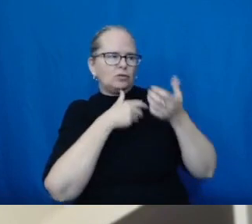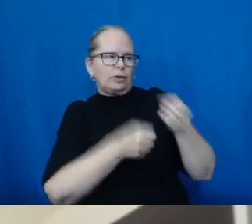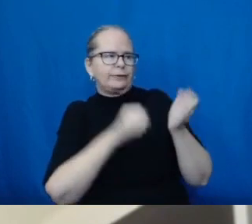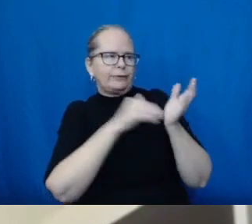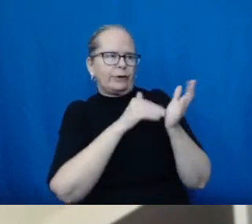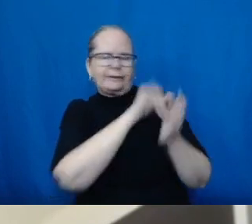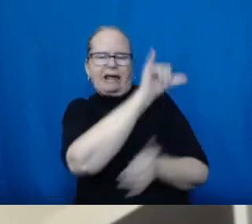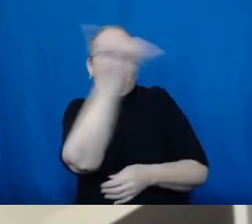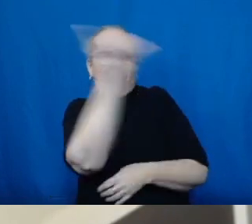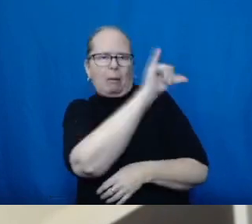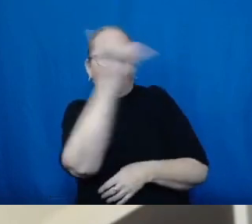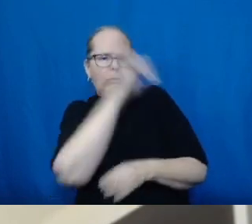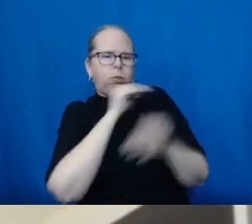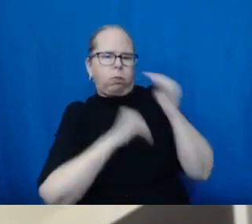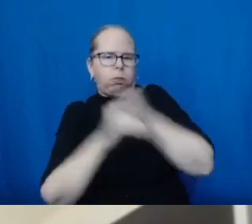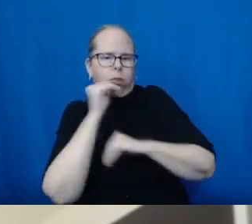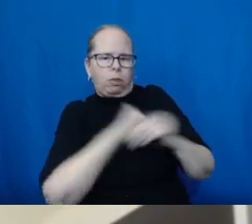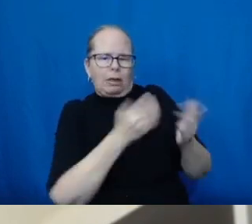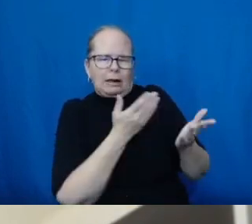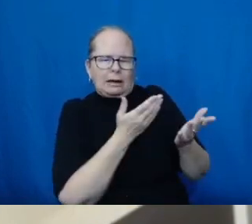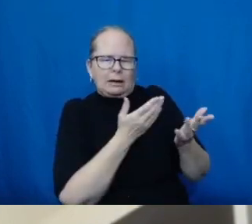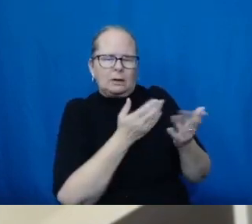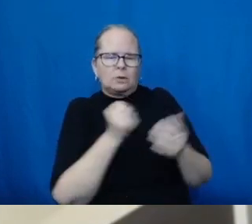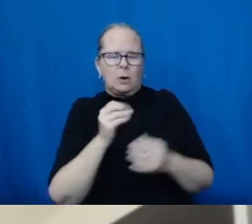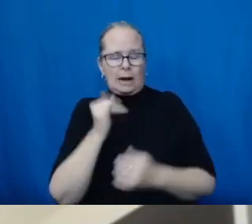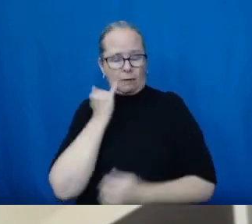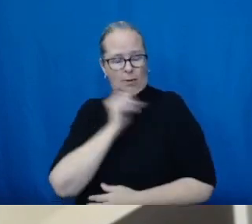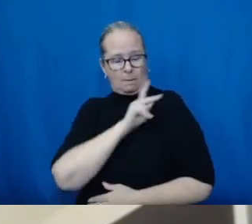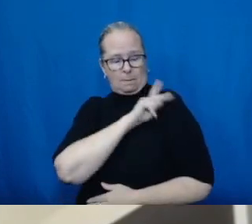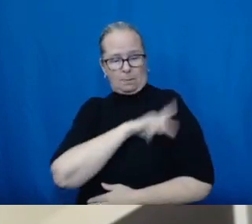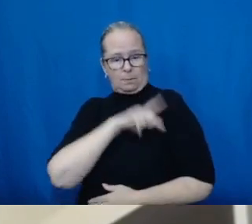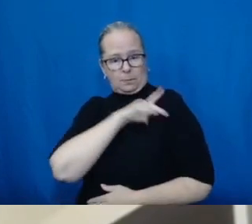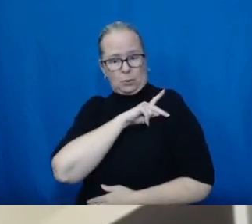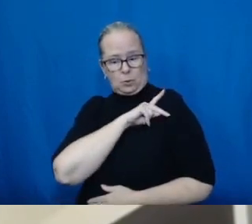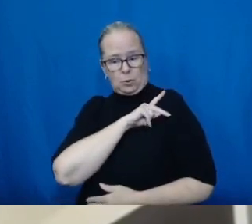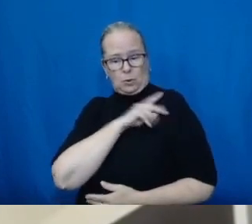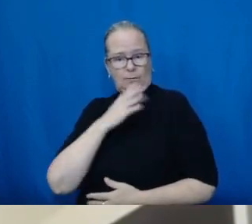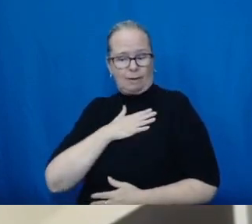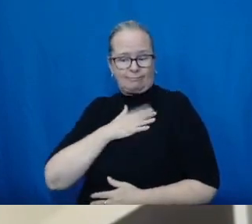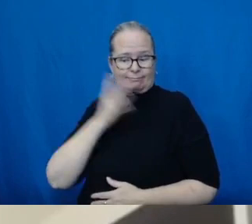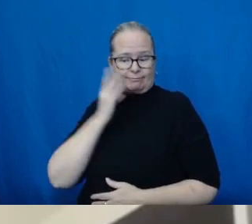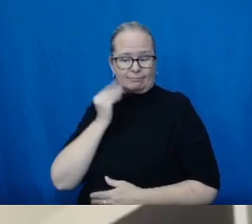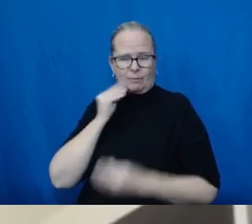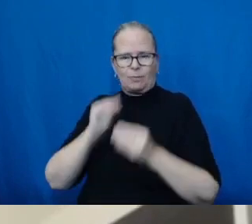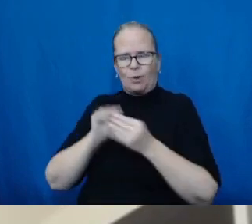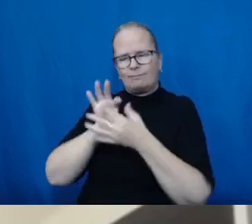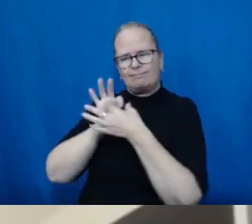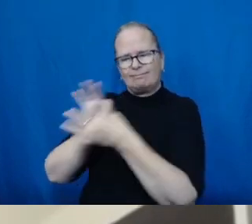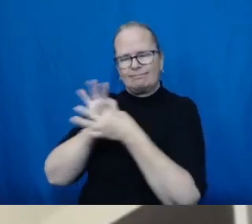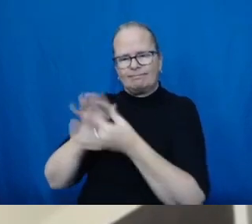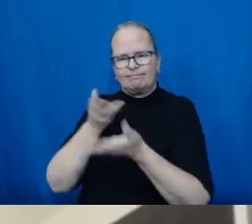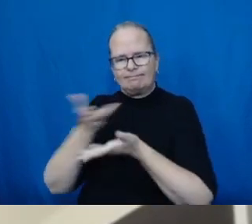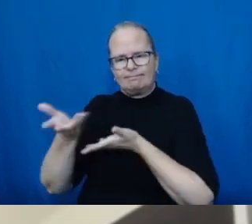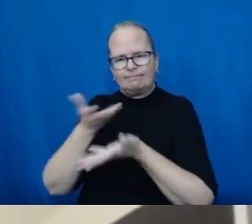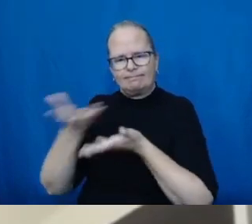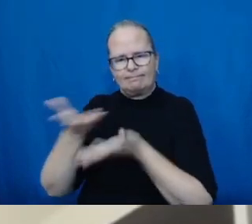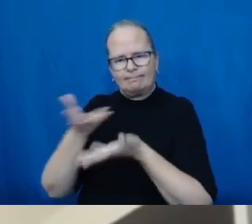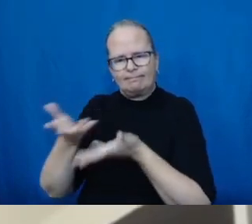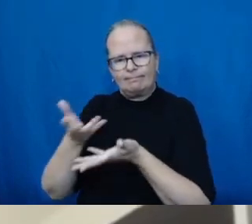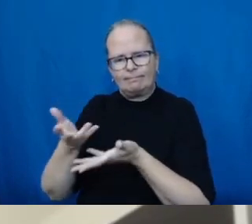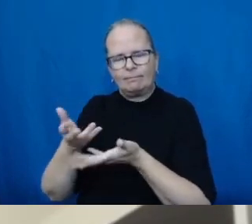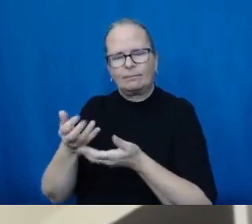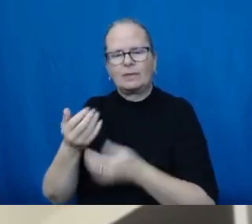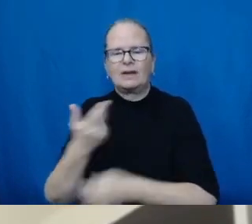every scenario that underlies someone's vaccine misinformation, you need to make sure you've got the right person who can address